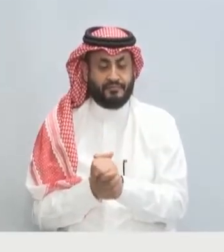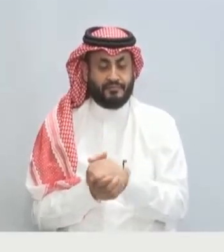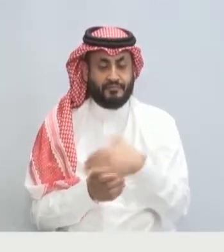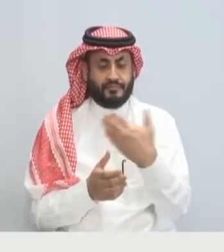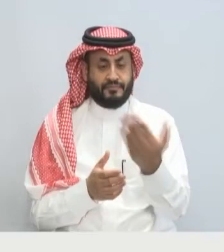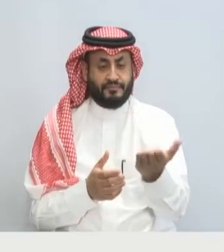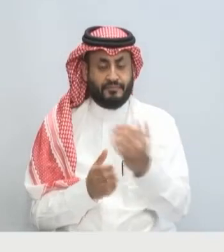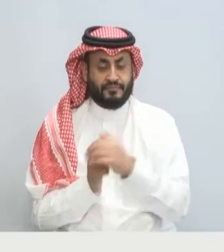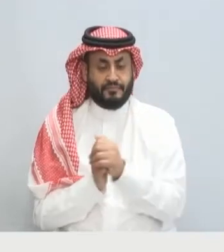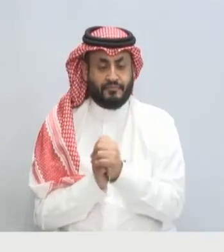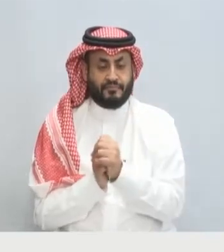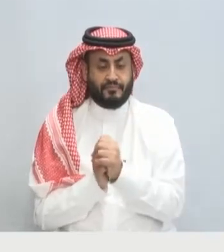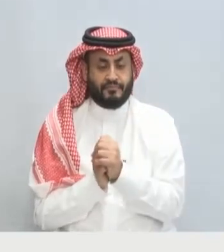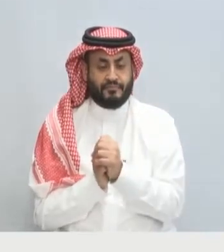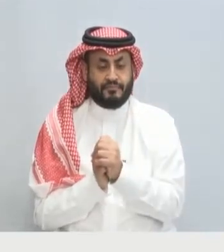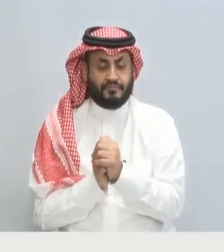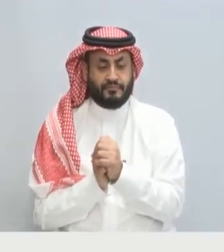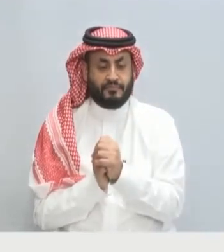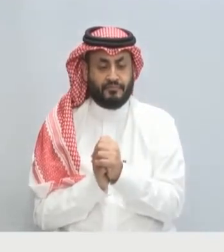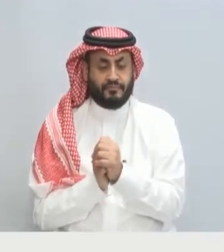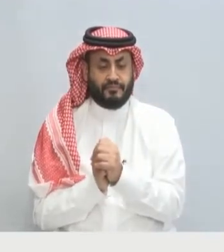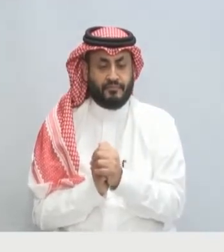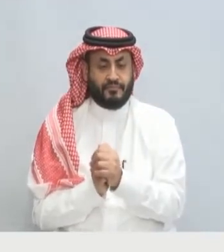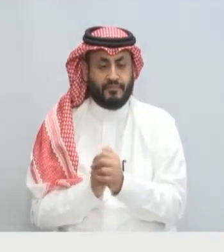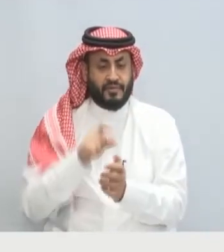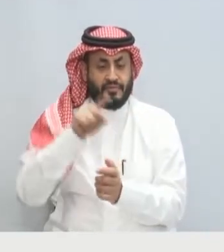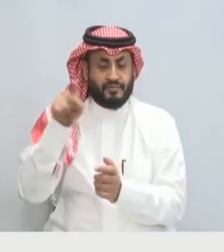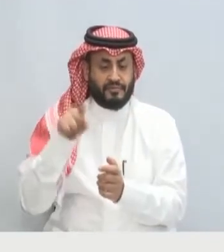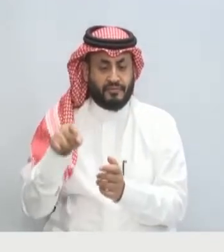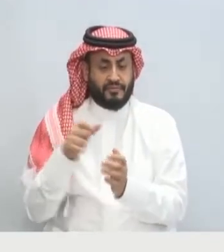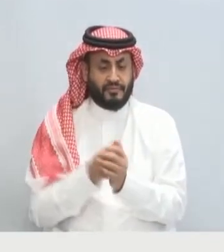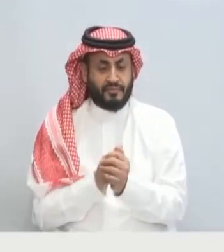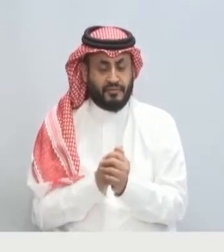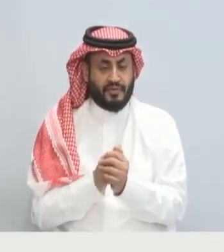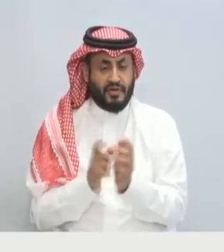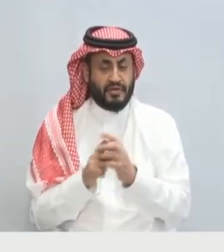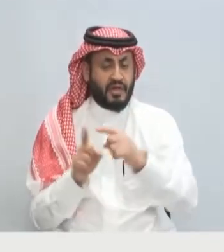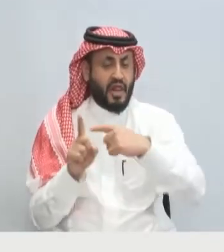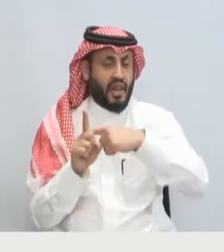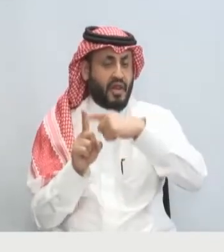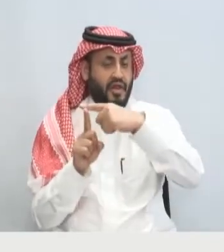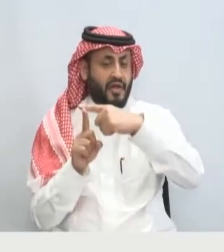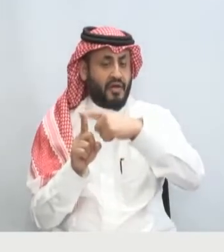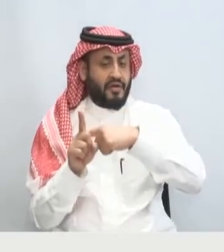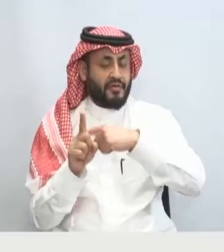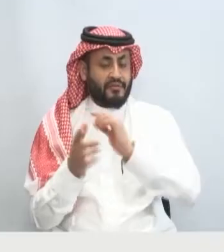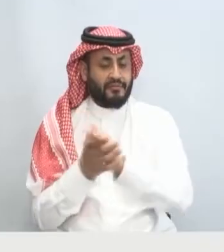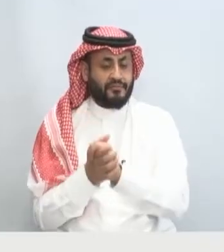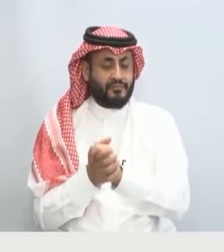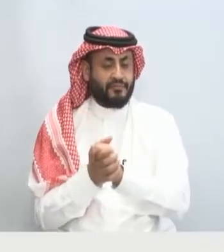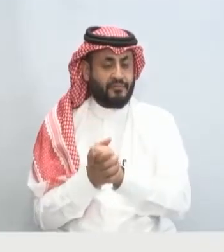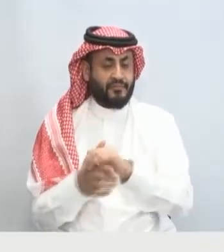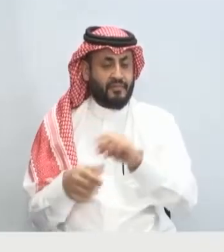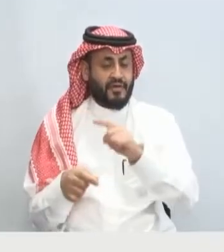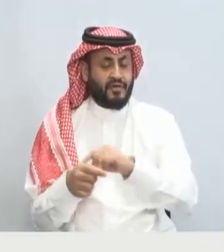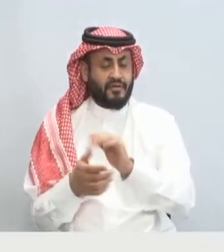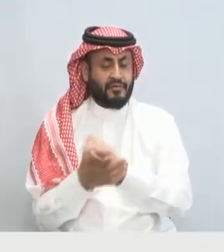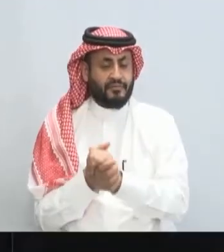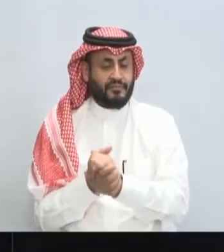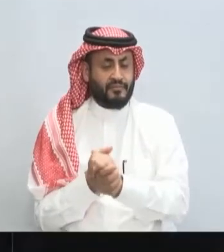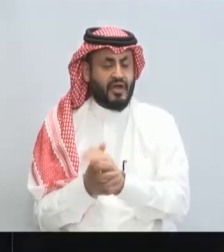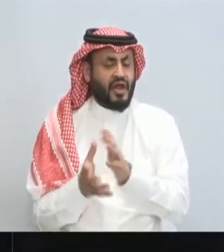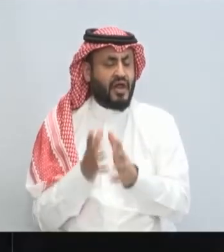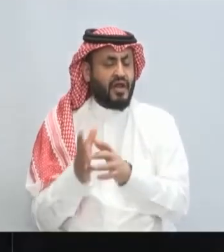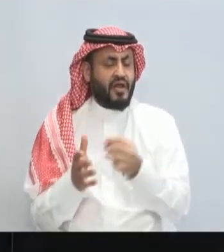let's begin. When our friend here asking whether if it's what is the type of food he's going to